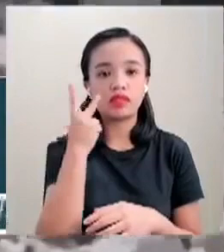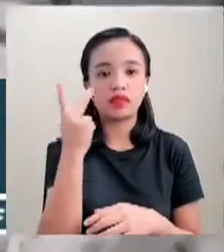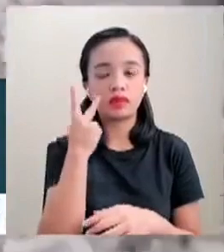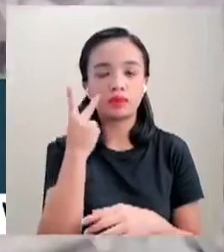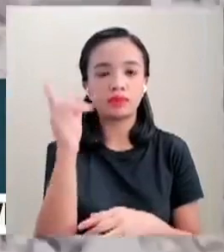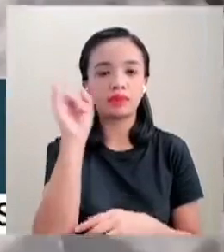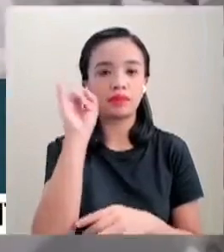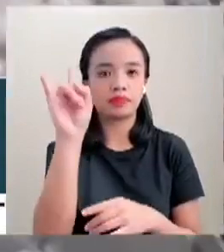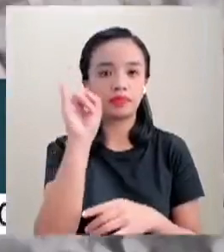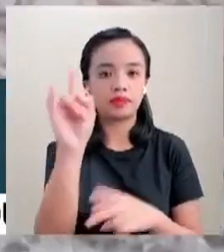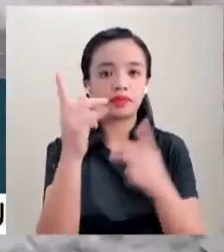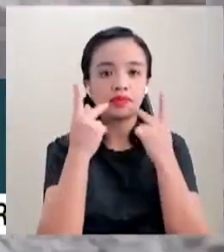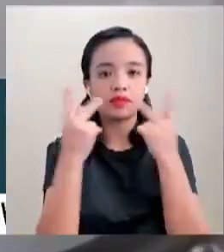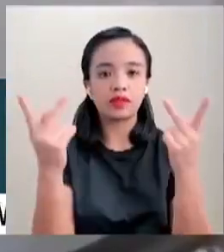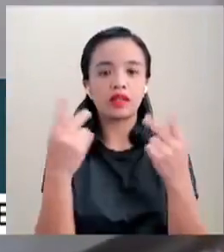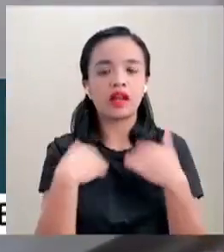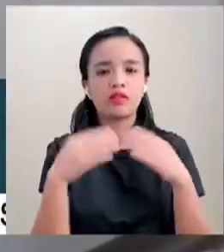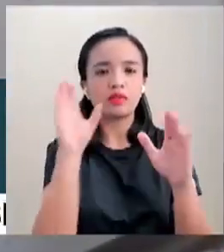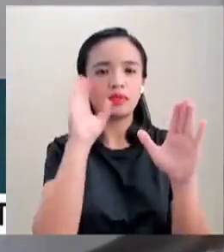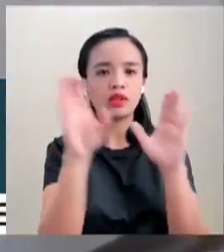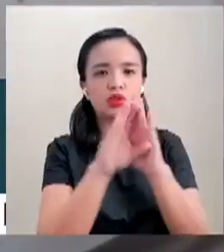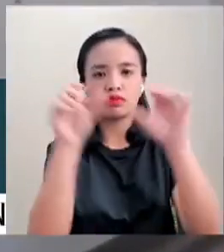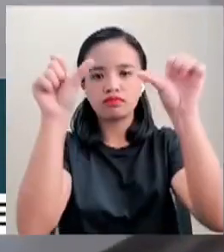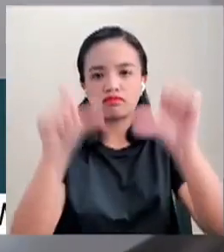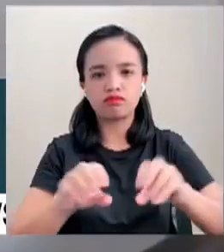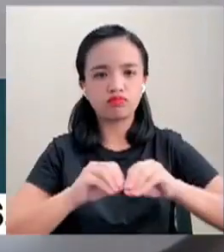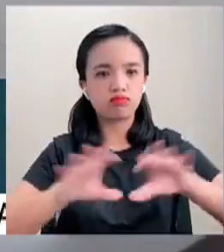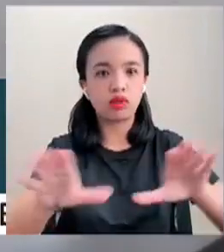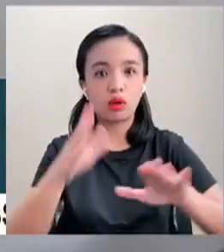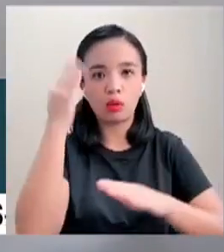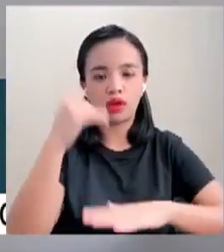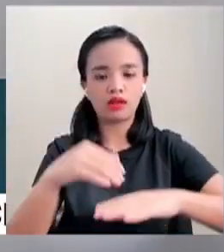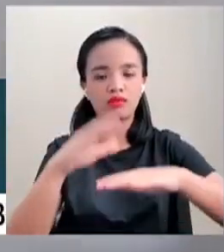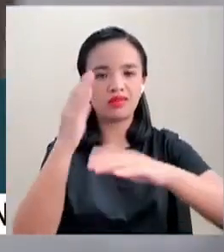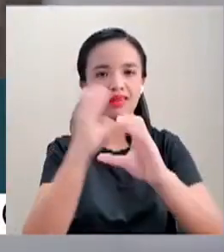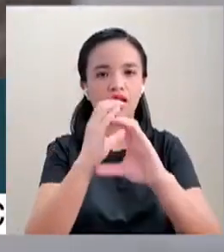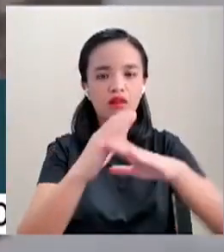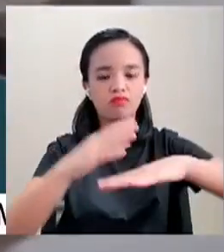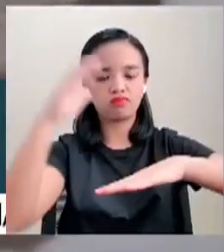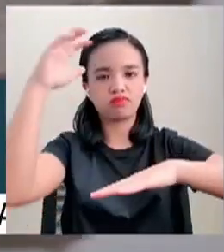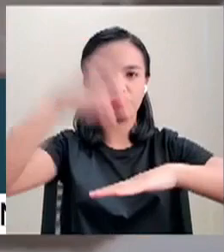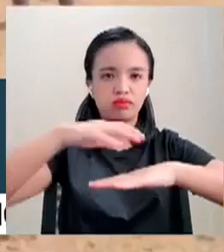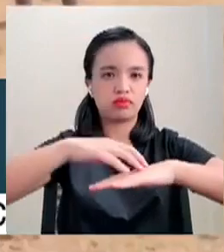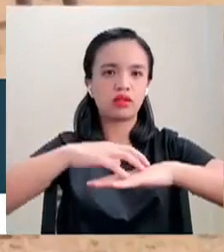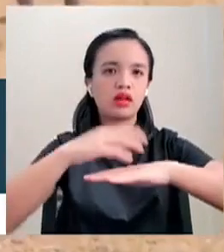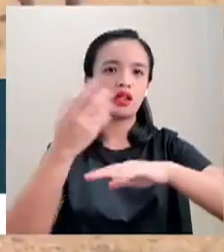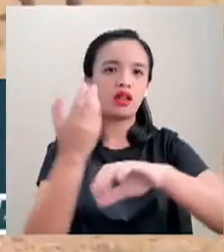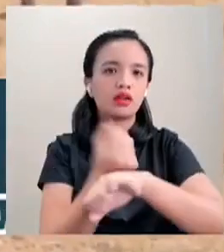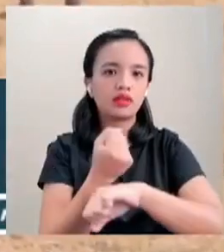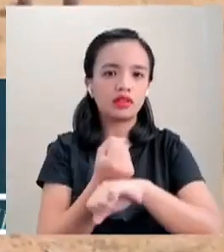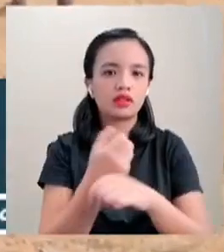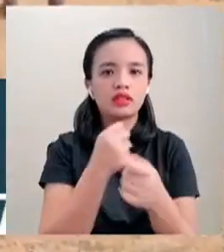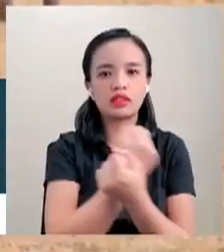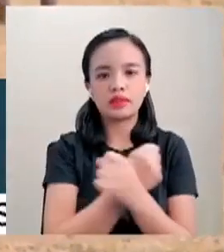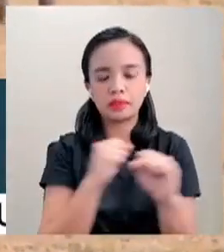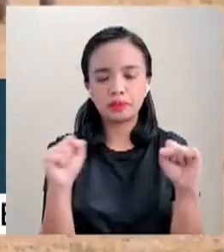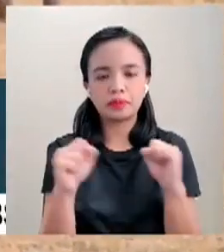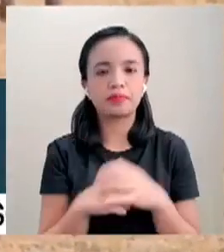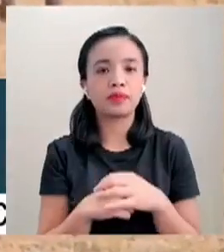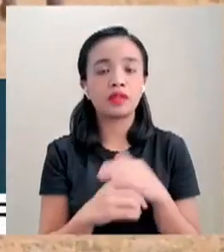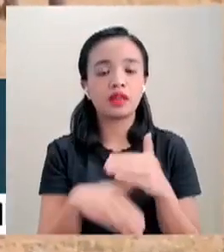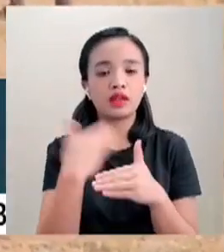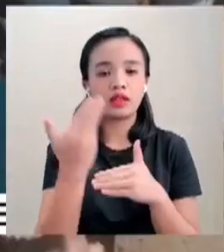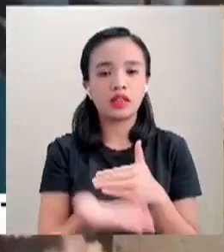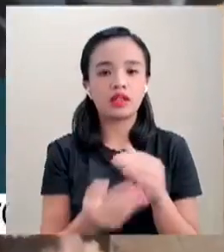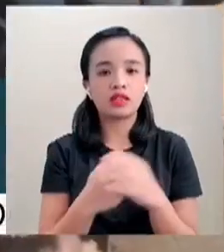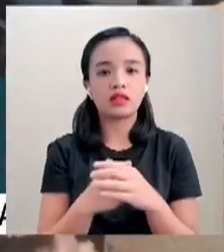SNRT, released images of cars crushed by rubble, highlighting the challenges facing rescue workers. Much of the quake's damage was in